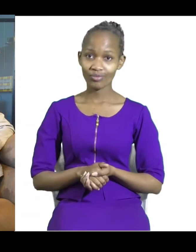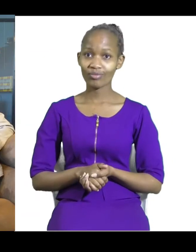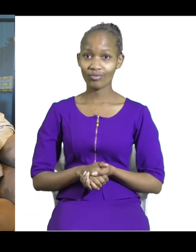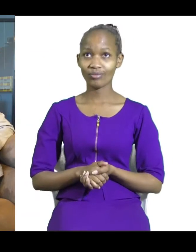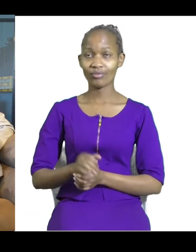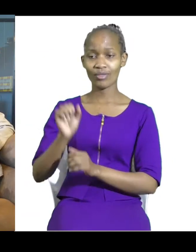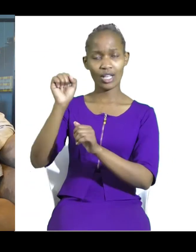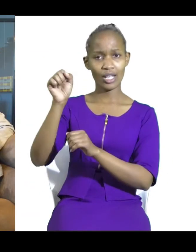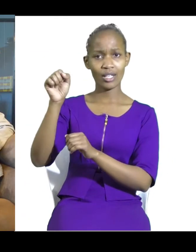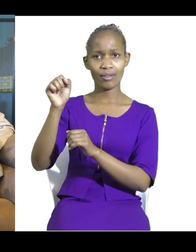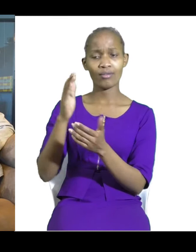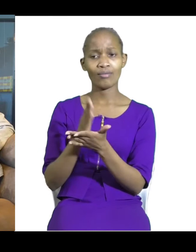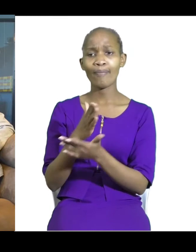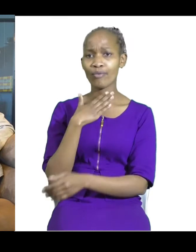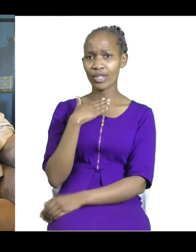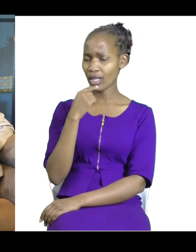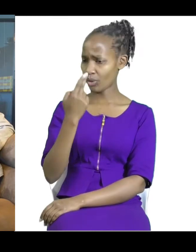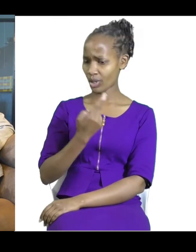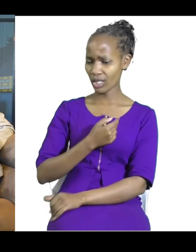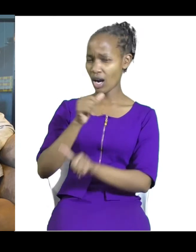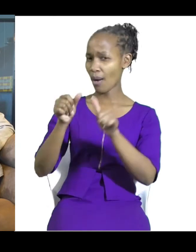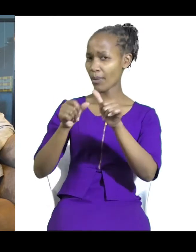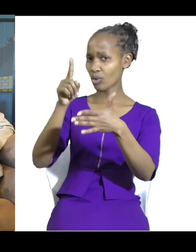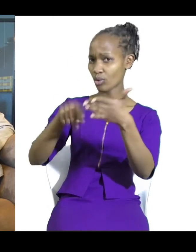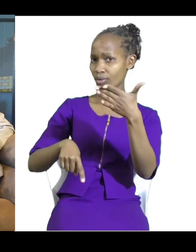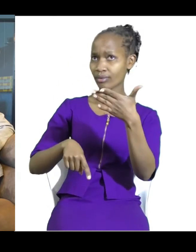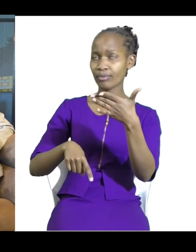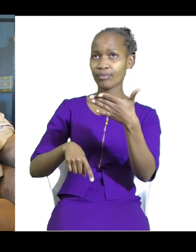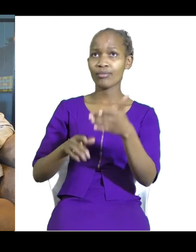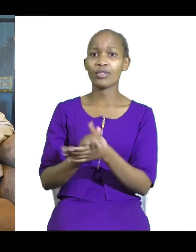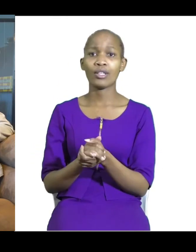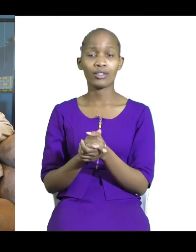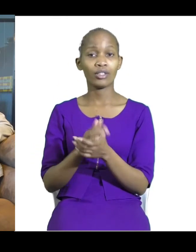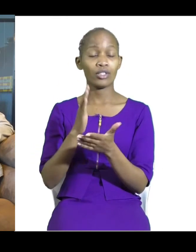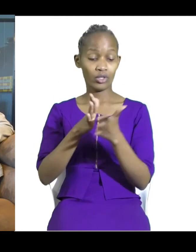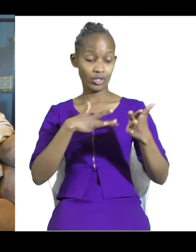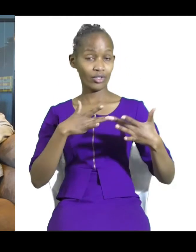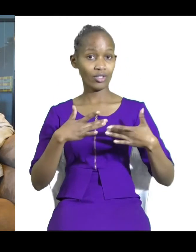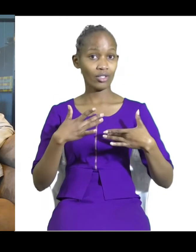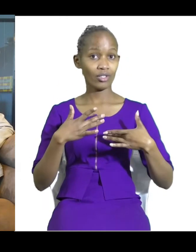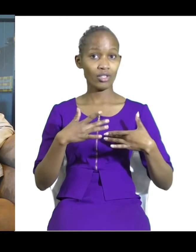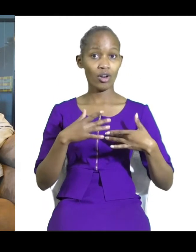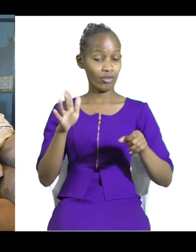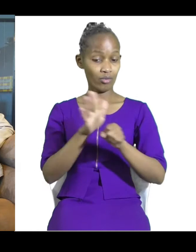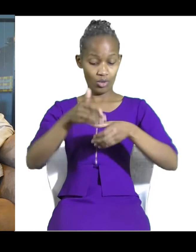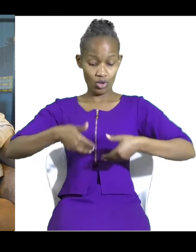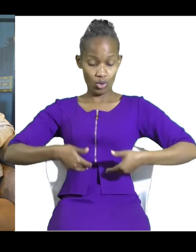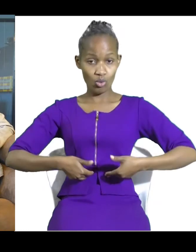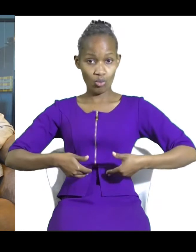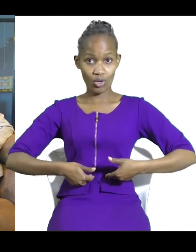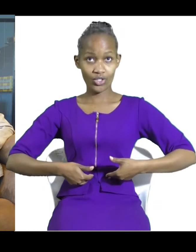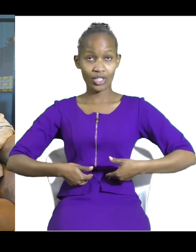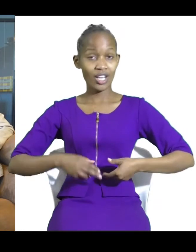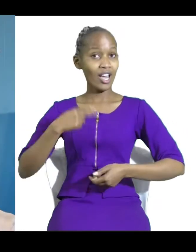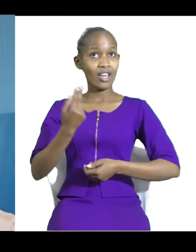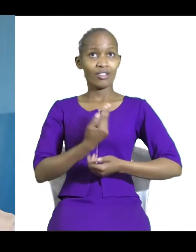Yeah. So, Luke, I want you to tell us a bit about, and obviously considering that I know a lot of youth will be watching this channel